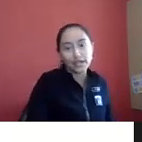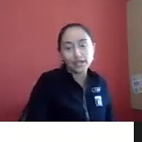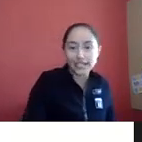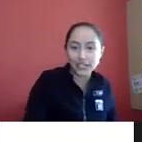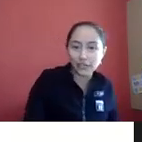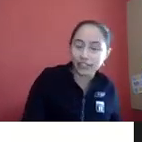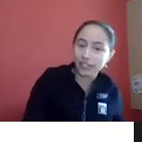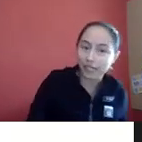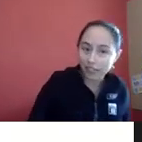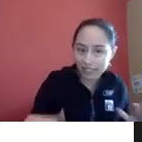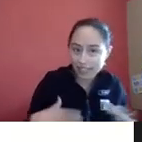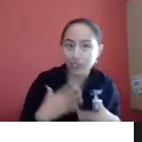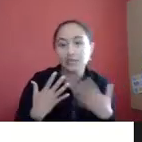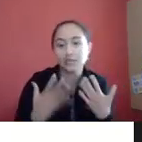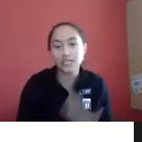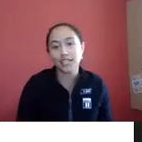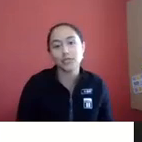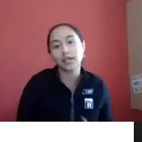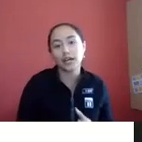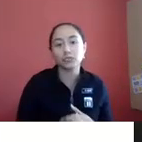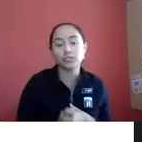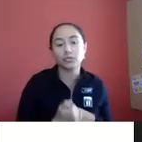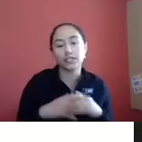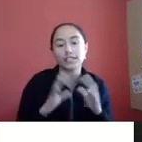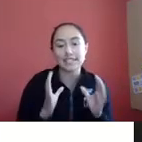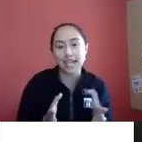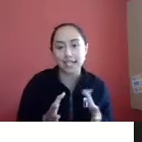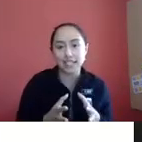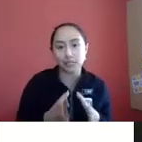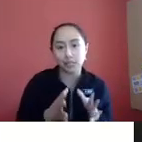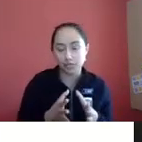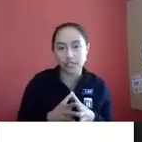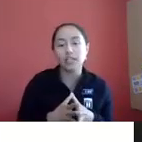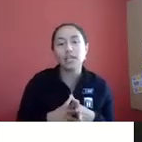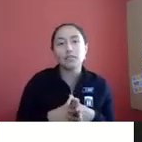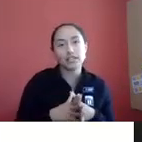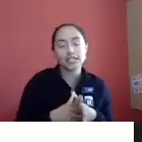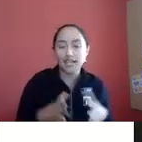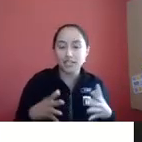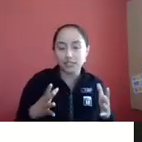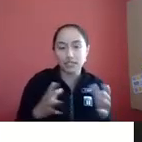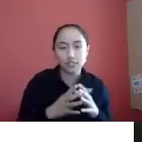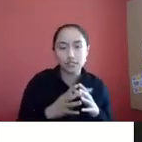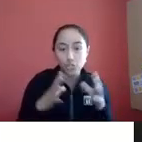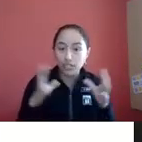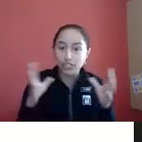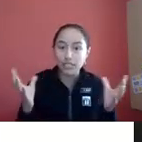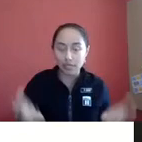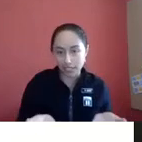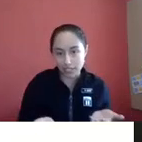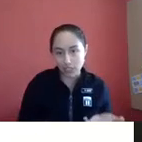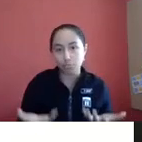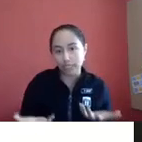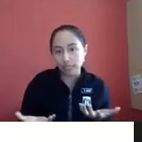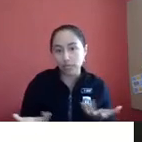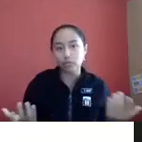Yeah, okay, so there are many things that we have to take into account when we are designing a poster, because it has to be visually